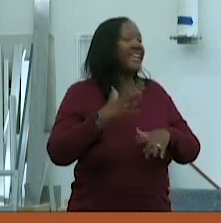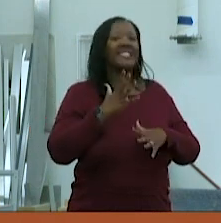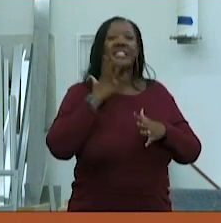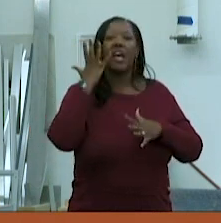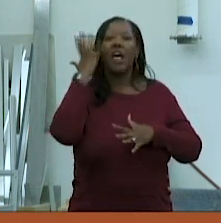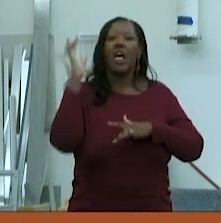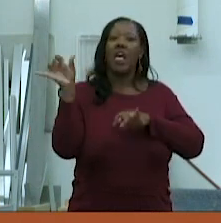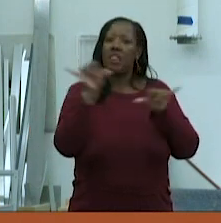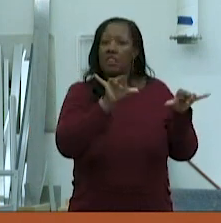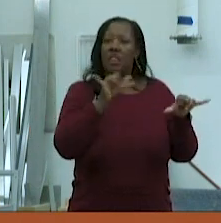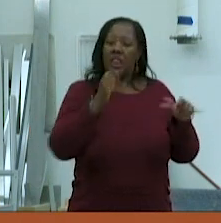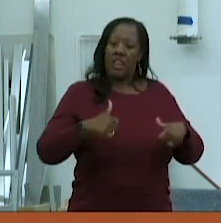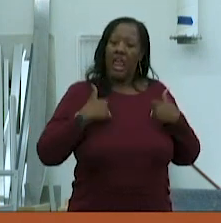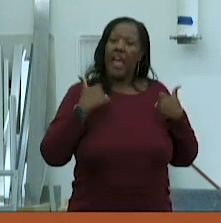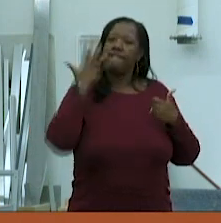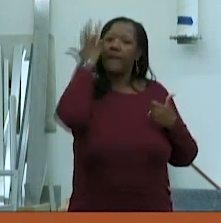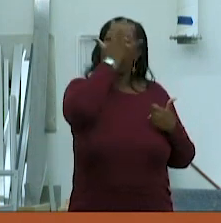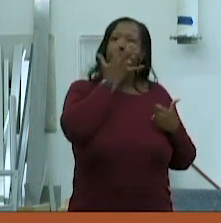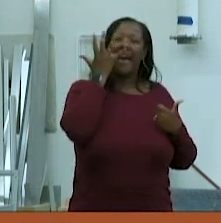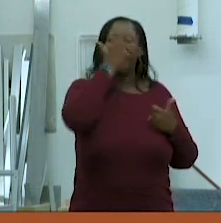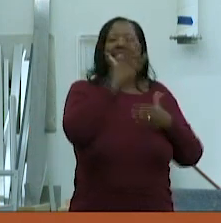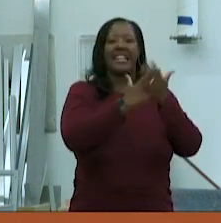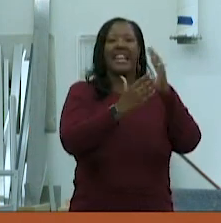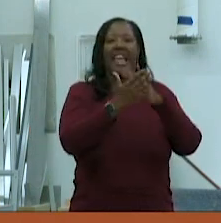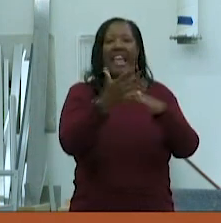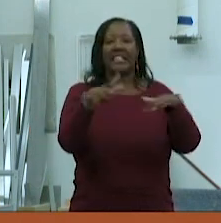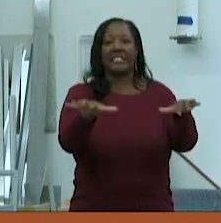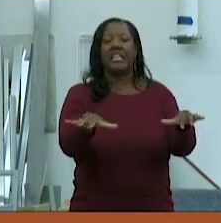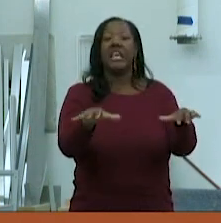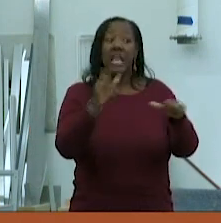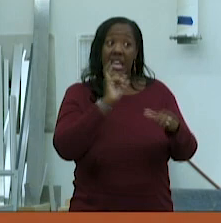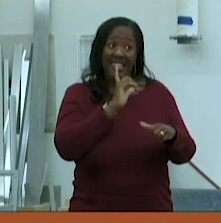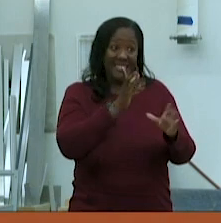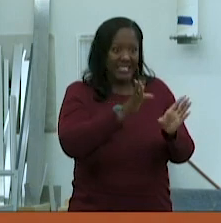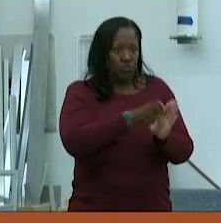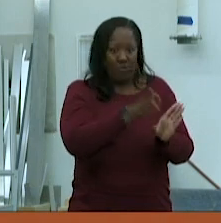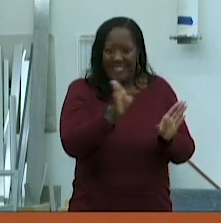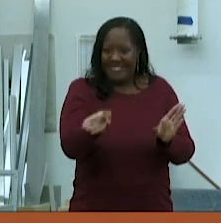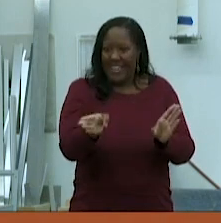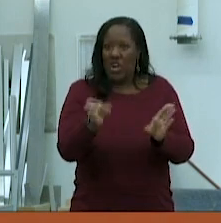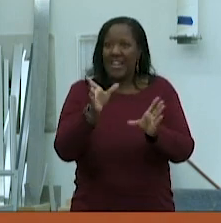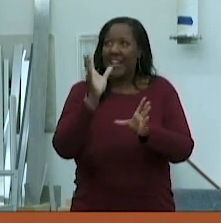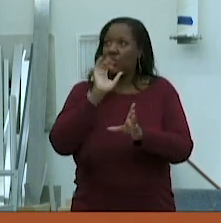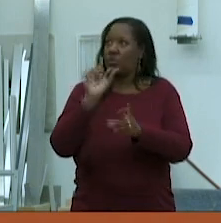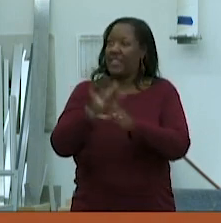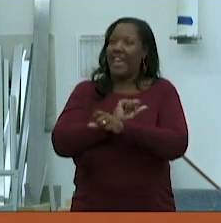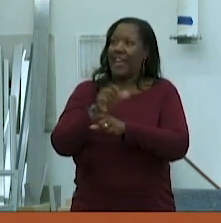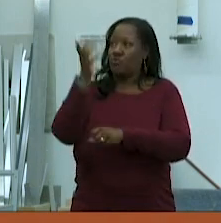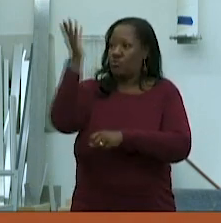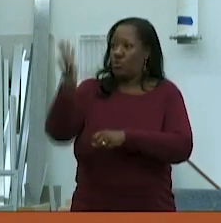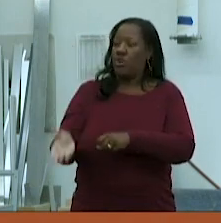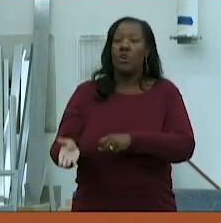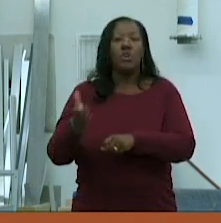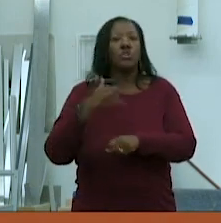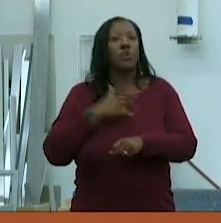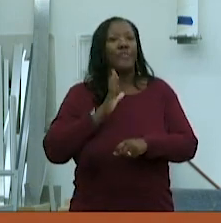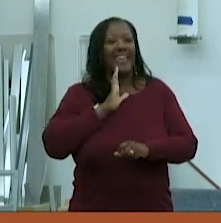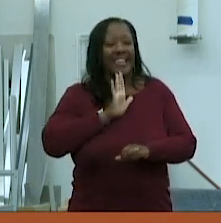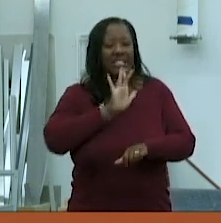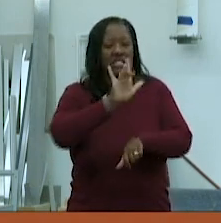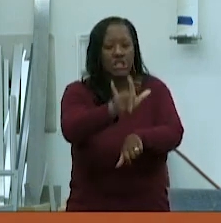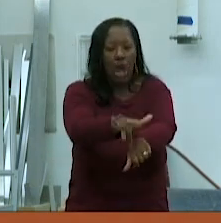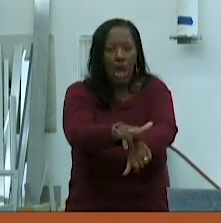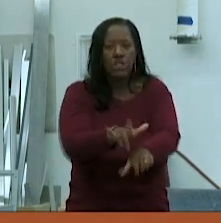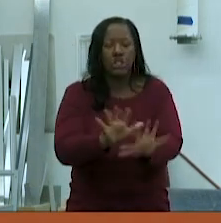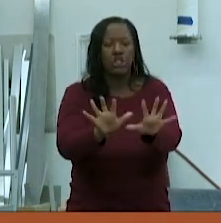casts. And these are on display right next to the actual artifacts in the case next to it. So this is an opportunity for the audience to touch them, see, like,